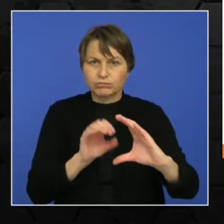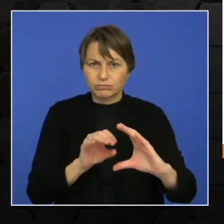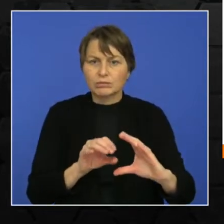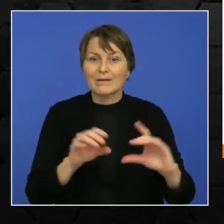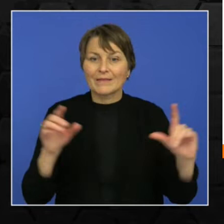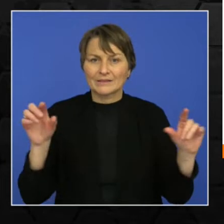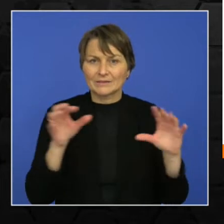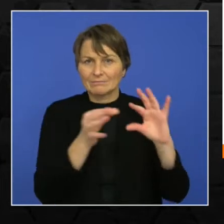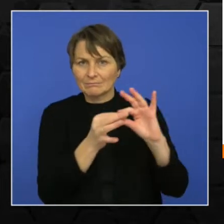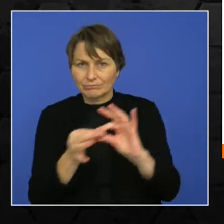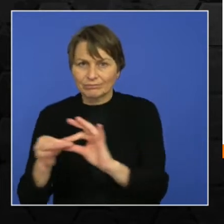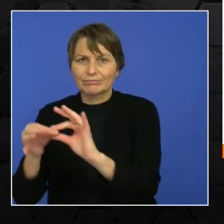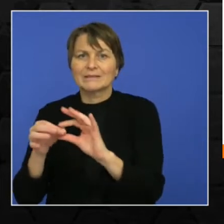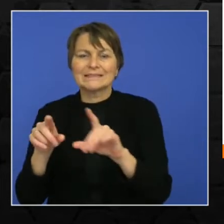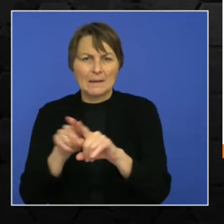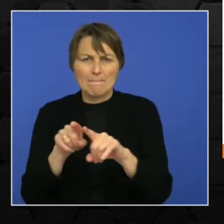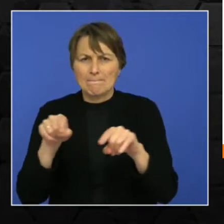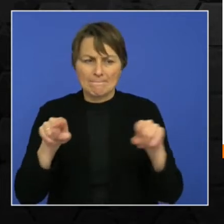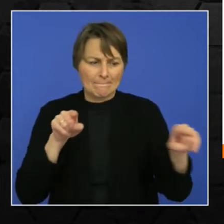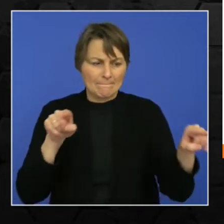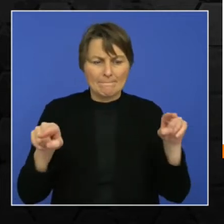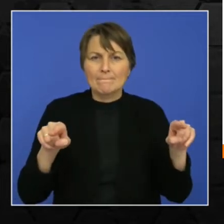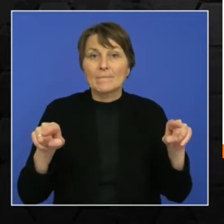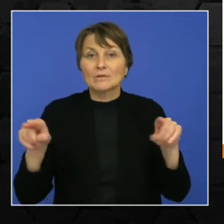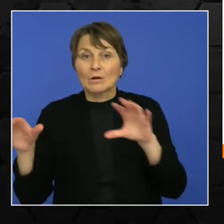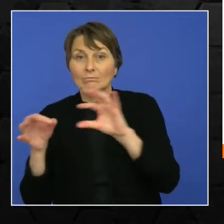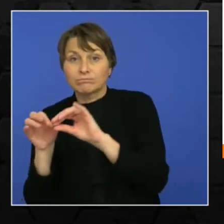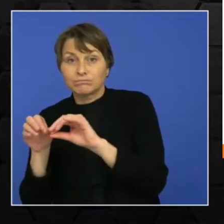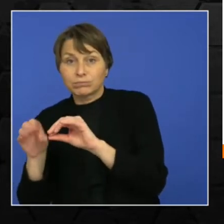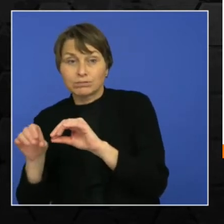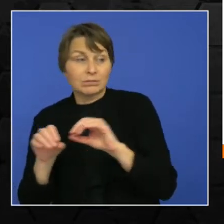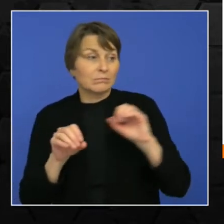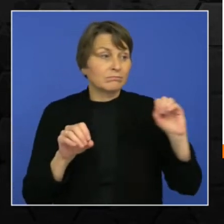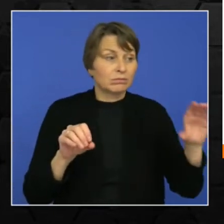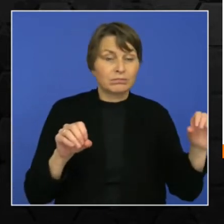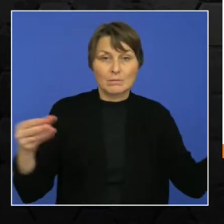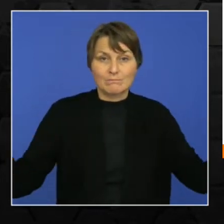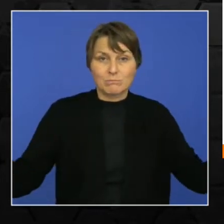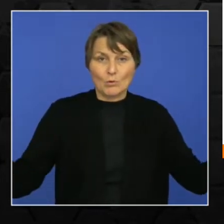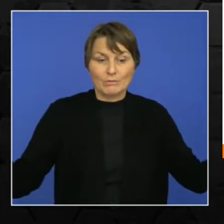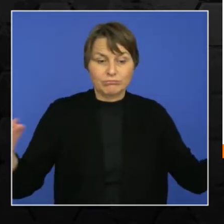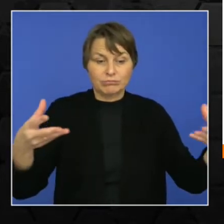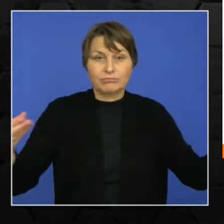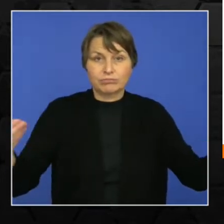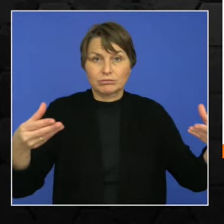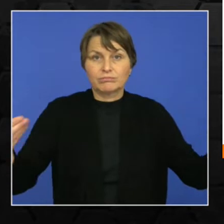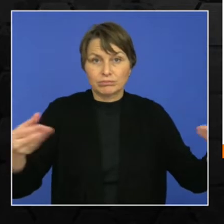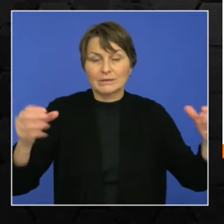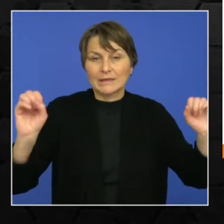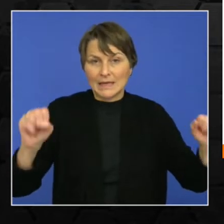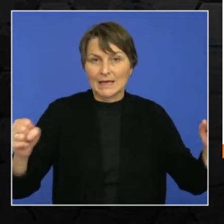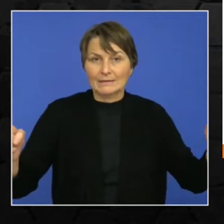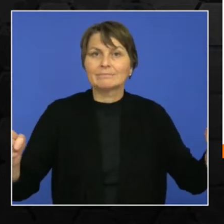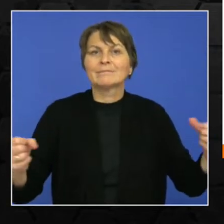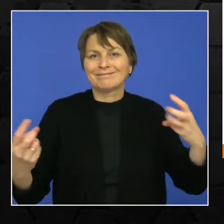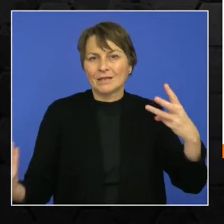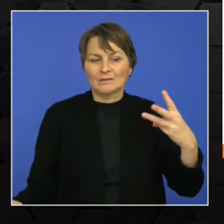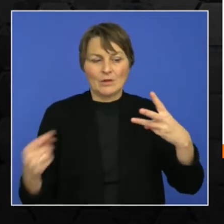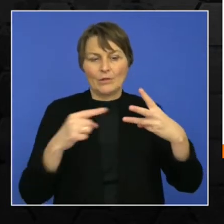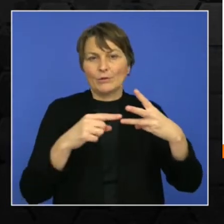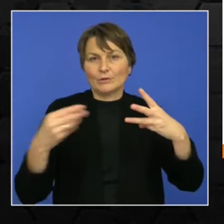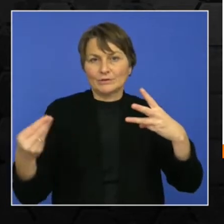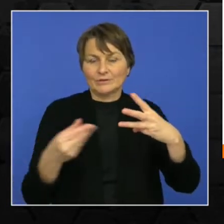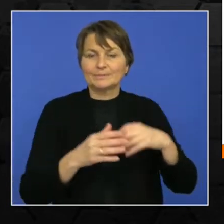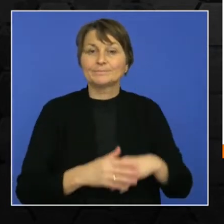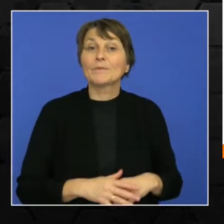that is tensor processing unit. And I think I hope so you got something over that end. So again, all the Keras model, again, because TensorFlow is